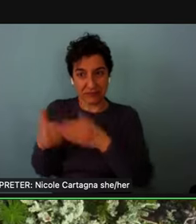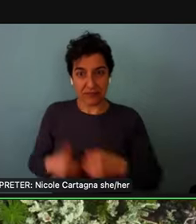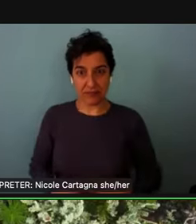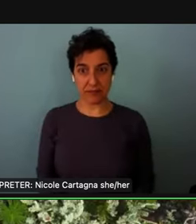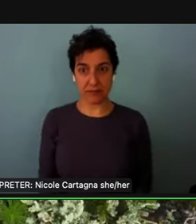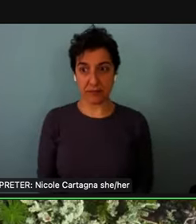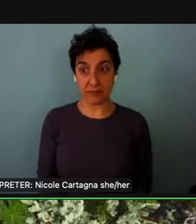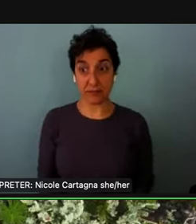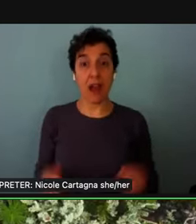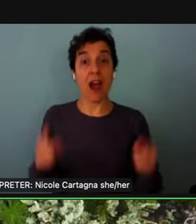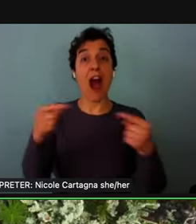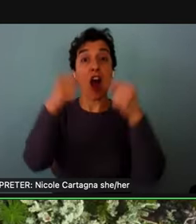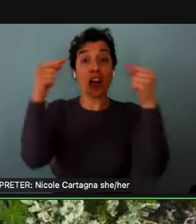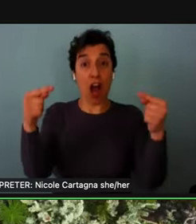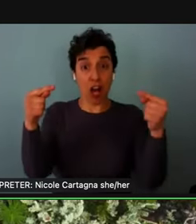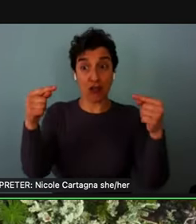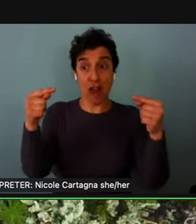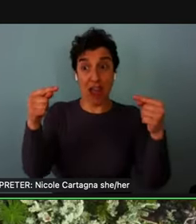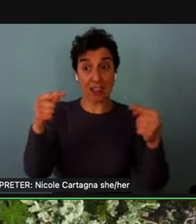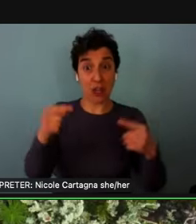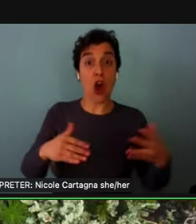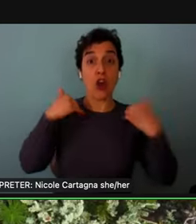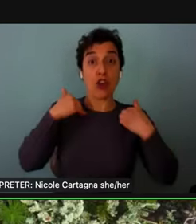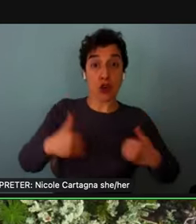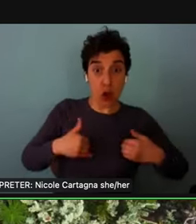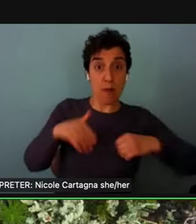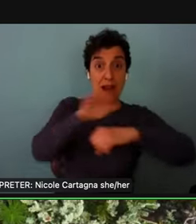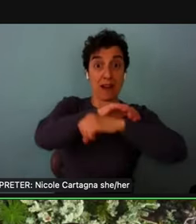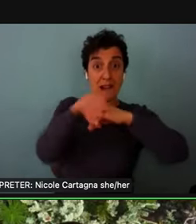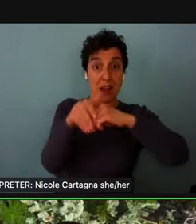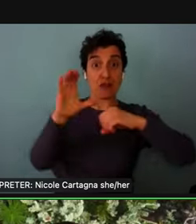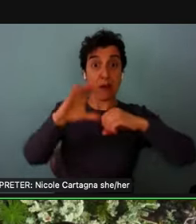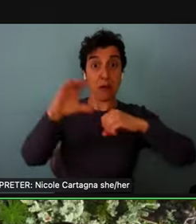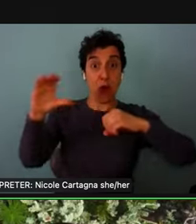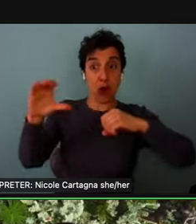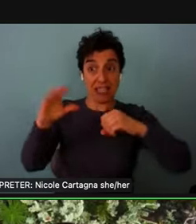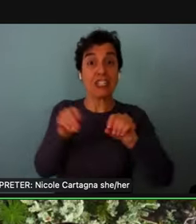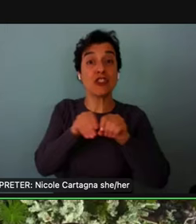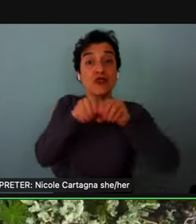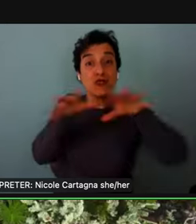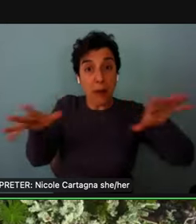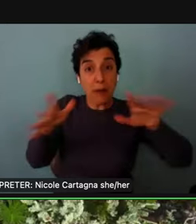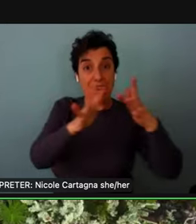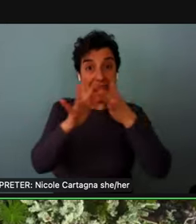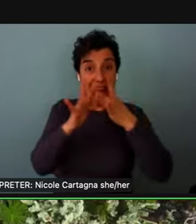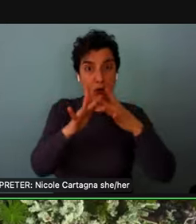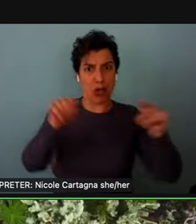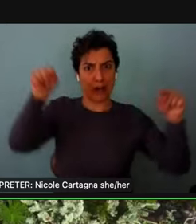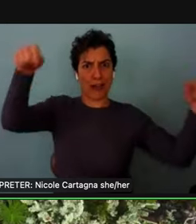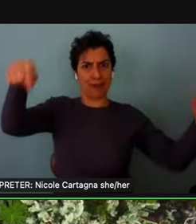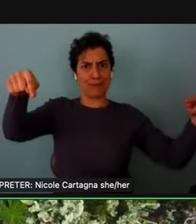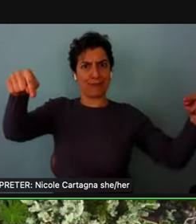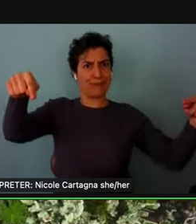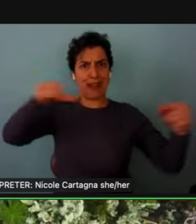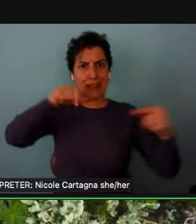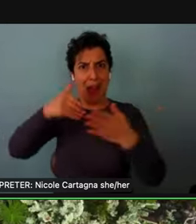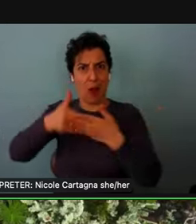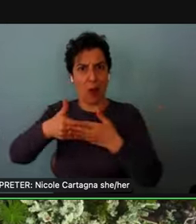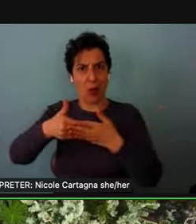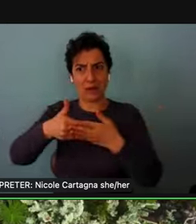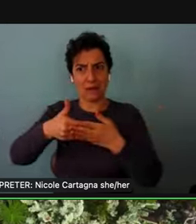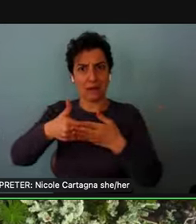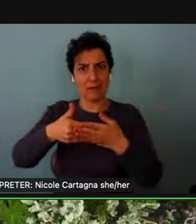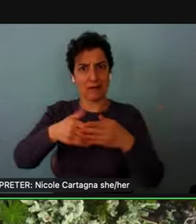And by contrast, the majority of human cerebral cortex consists of distributed networks with far-reaching connections.